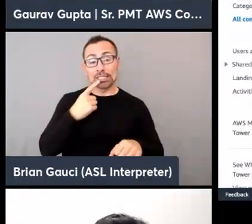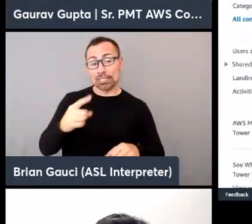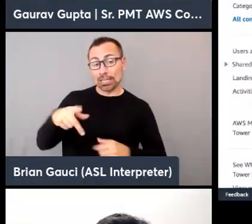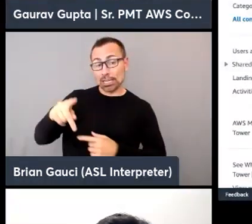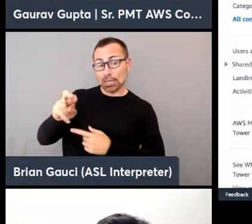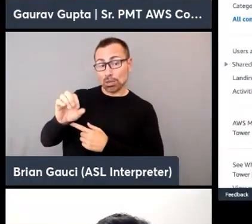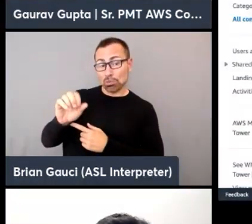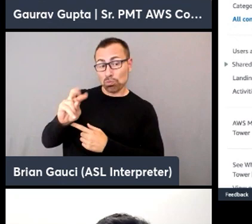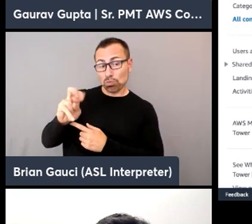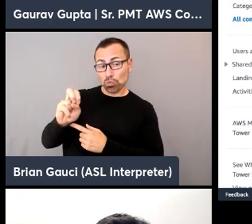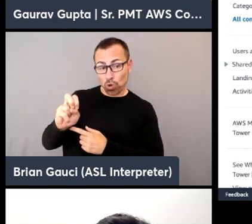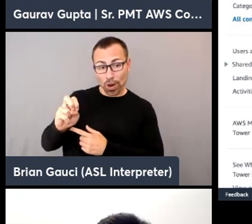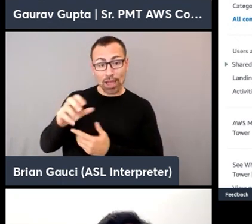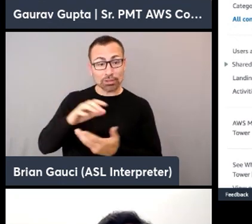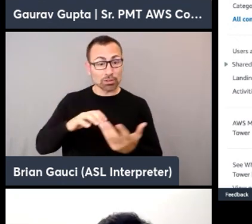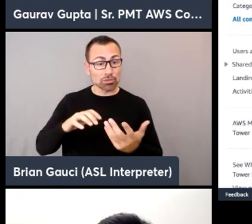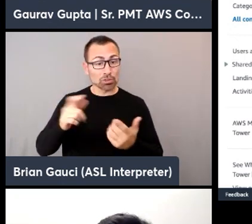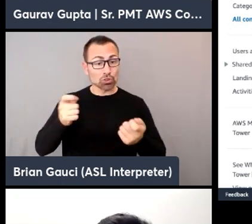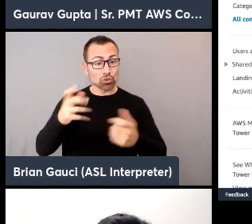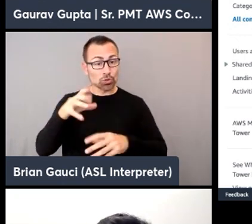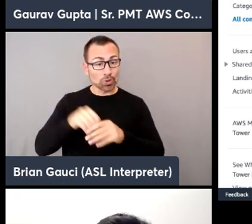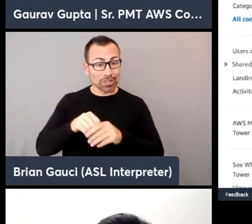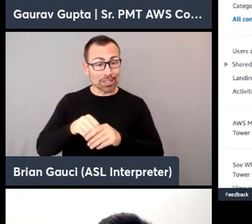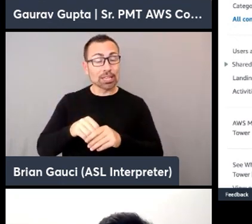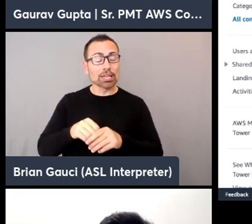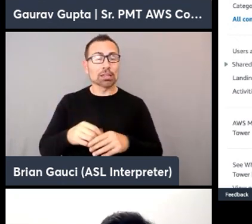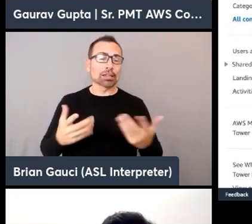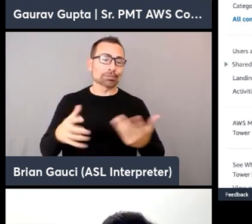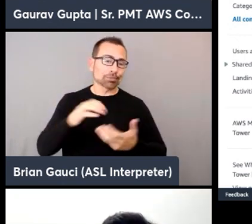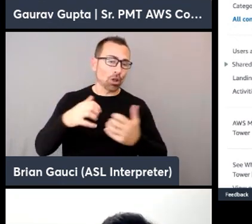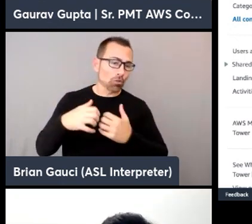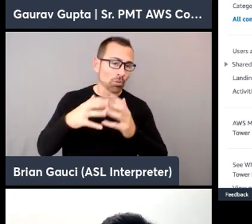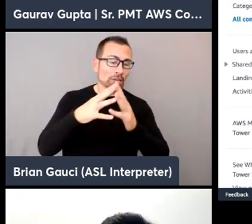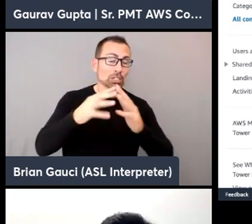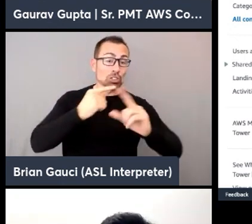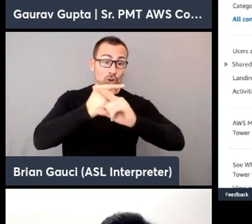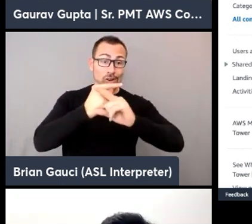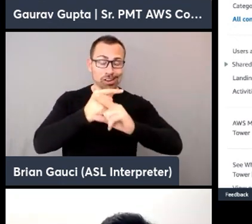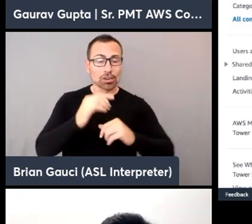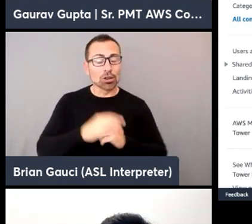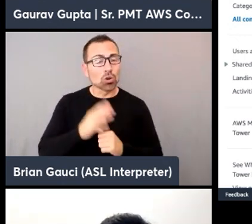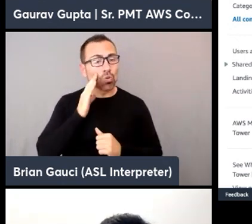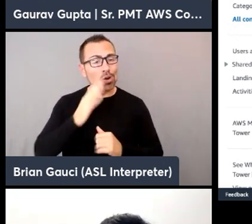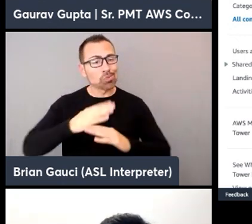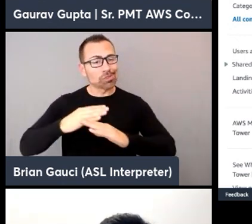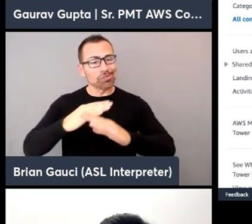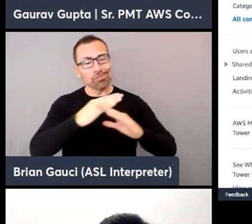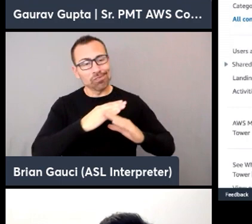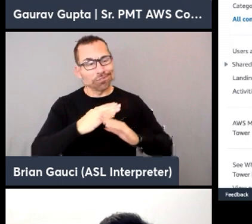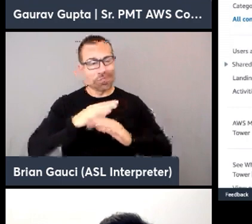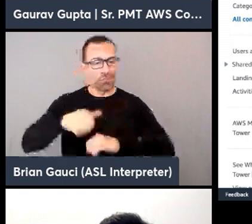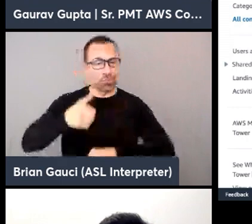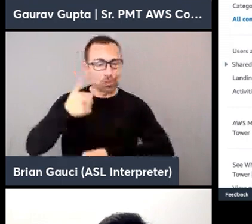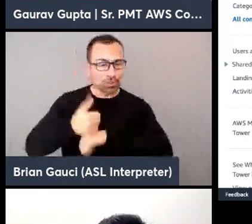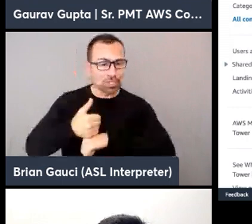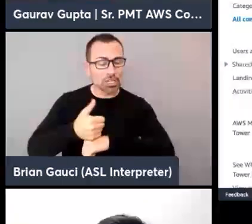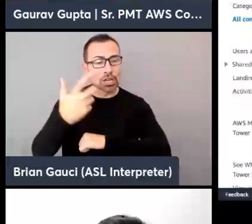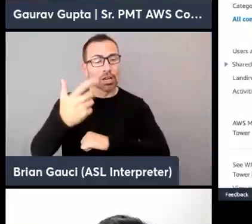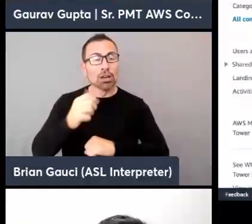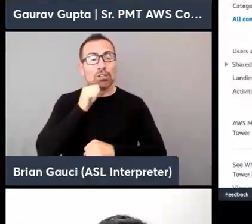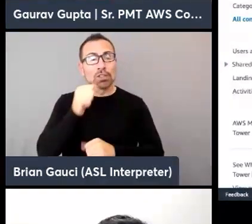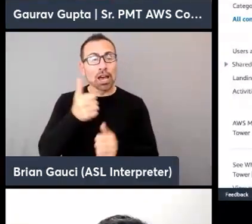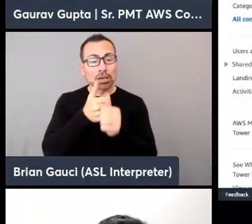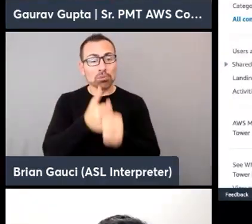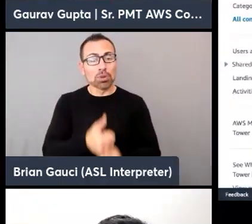the ones with CloudFormation Guard, will prevent the provisioning of non-compliant